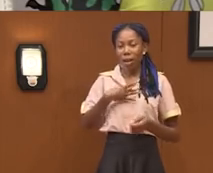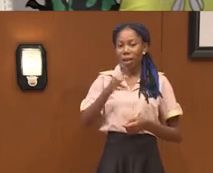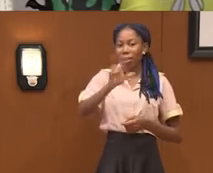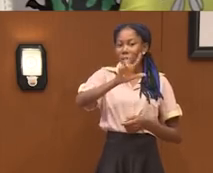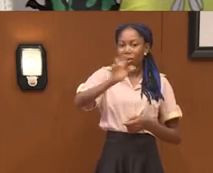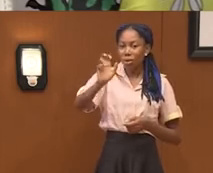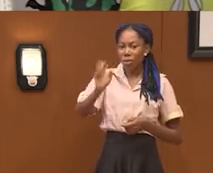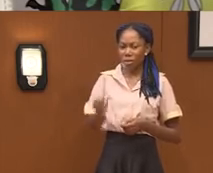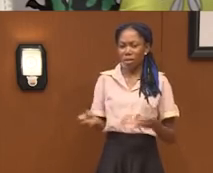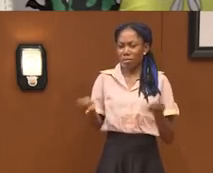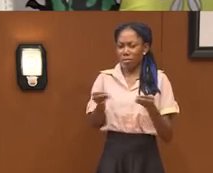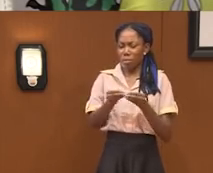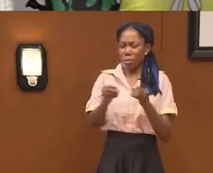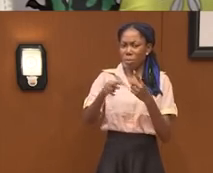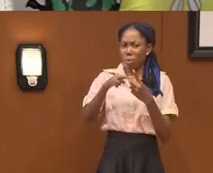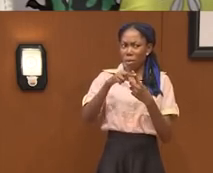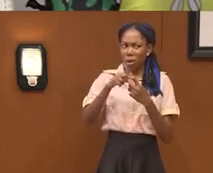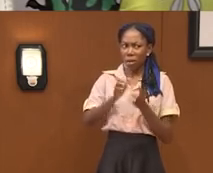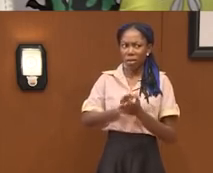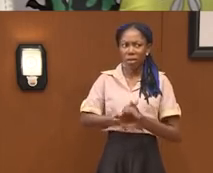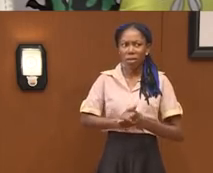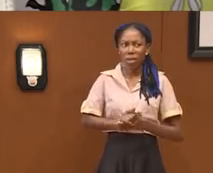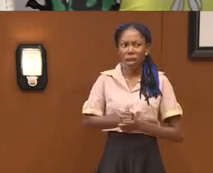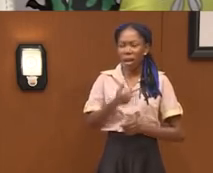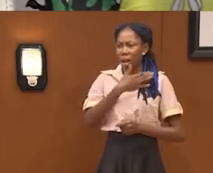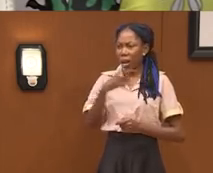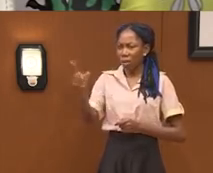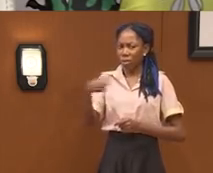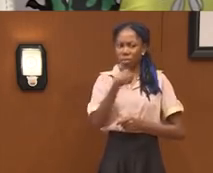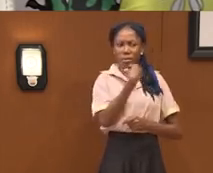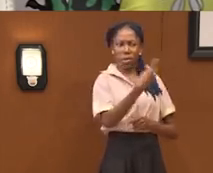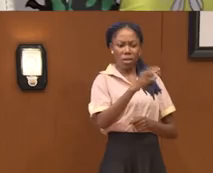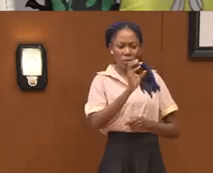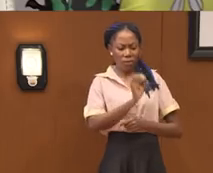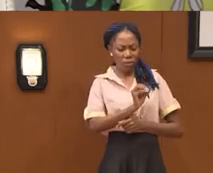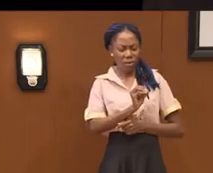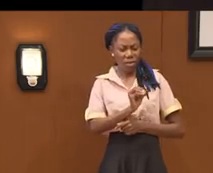something thousand naira. And you are telling me about 56,000 naira.